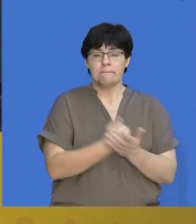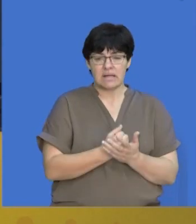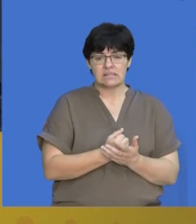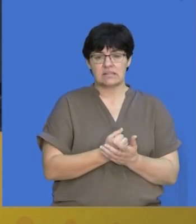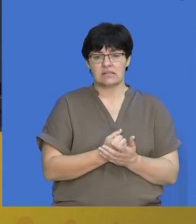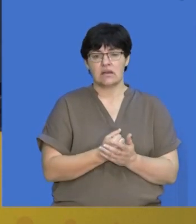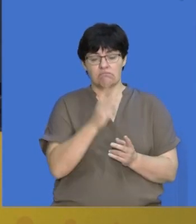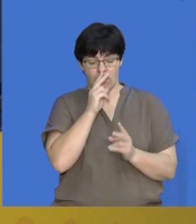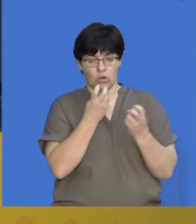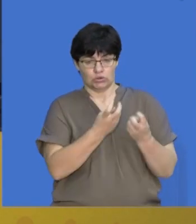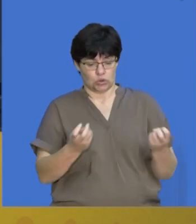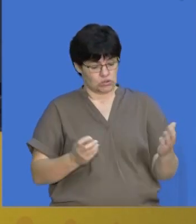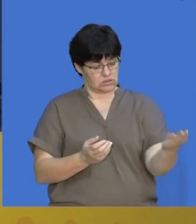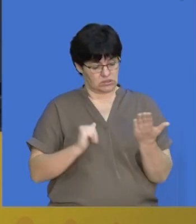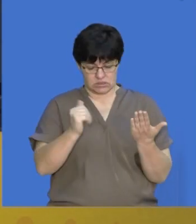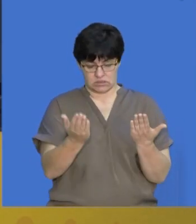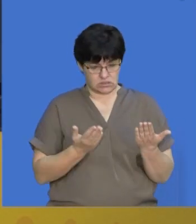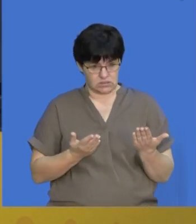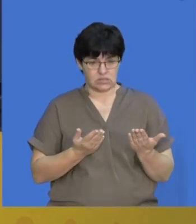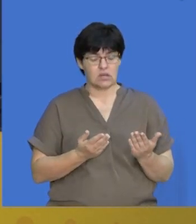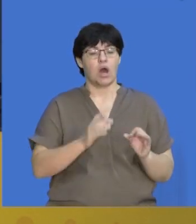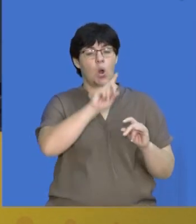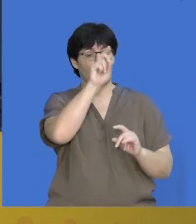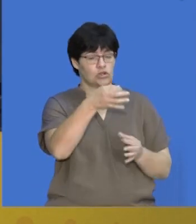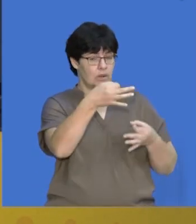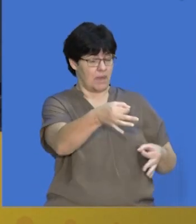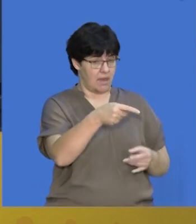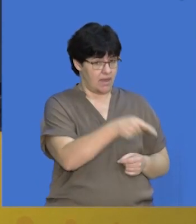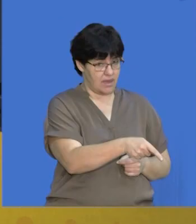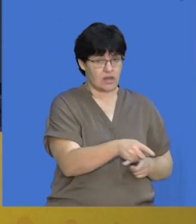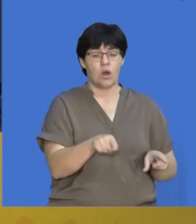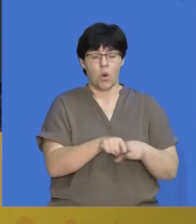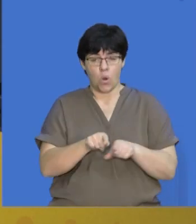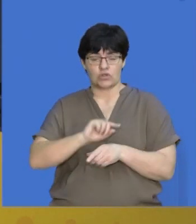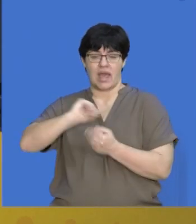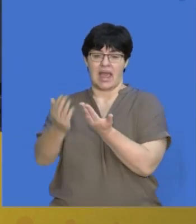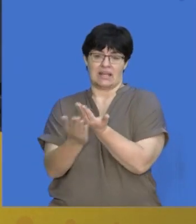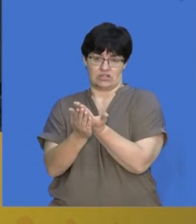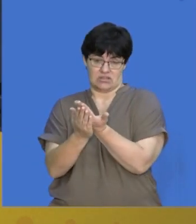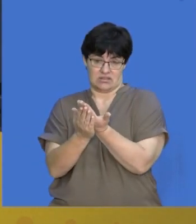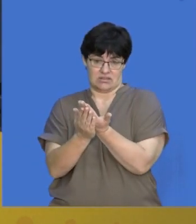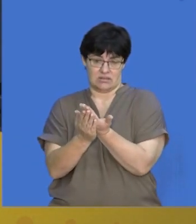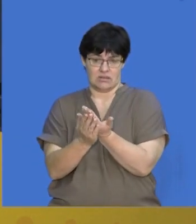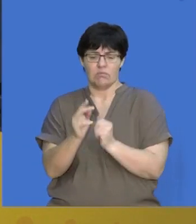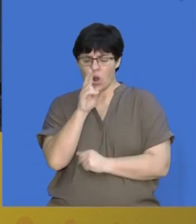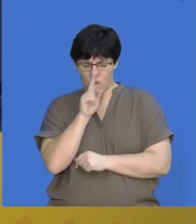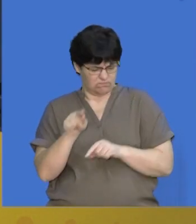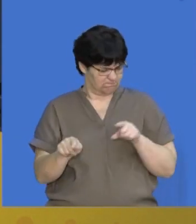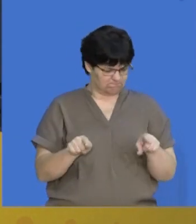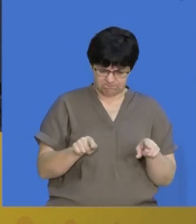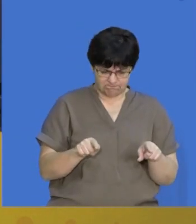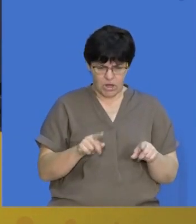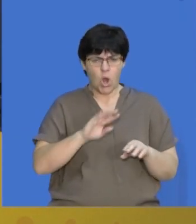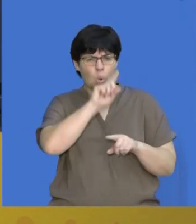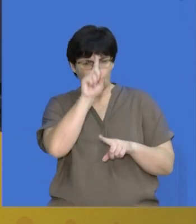your sources that you have, your question paper, as well as your annexure, and looking at what kind of questions were